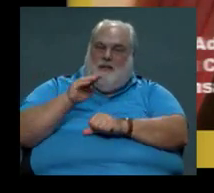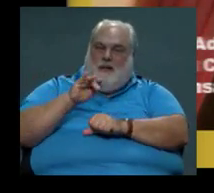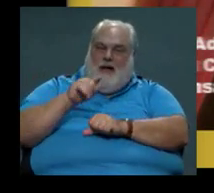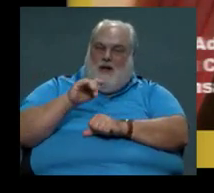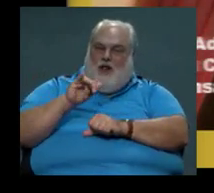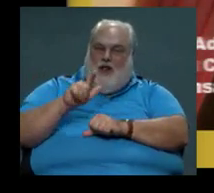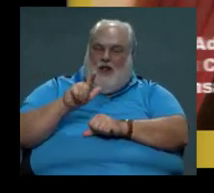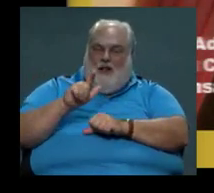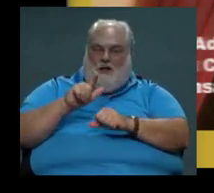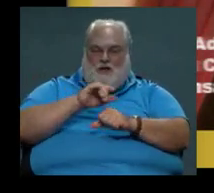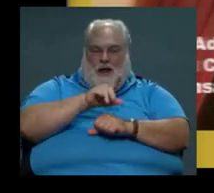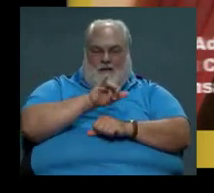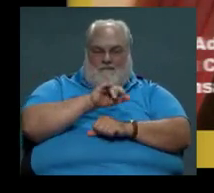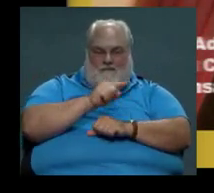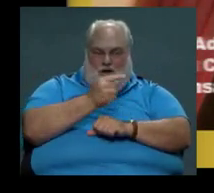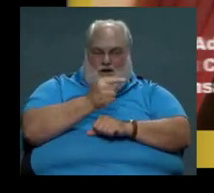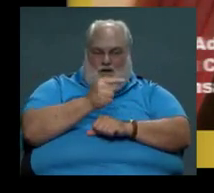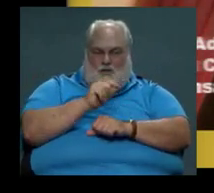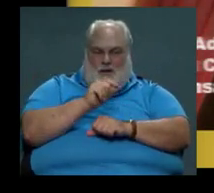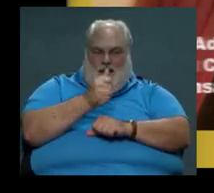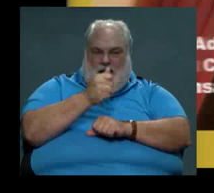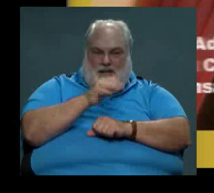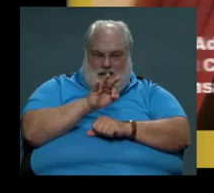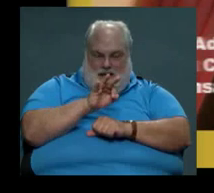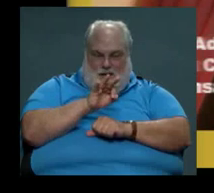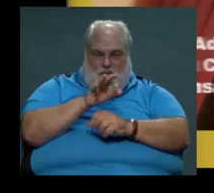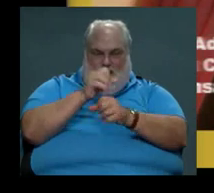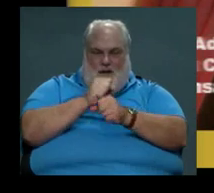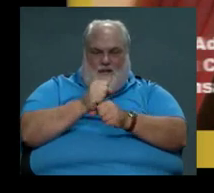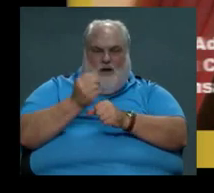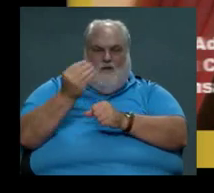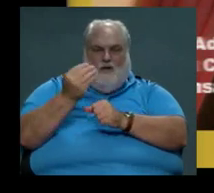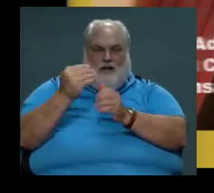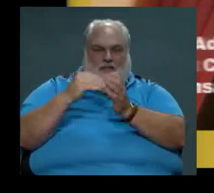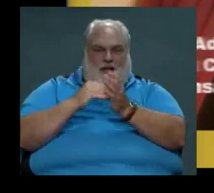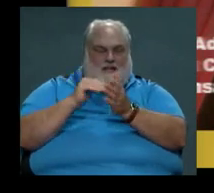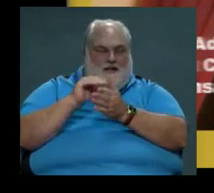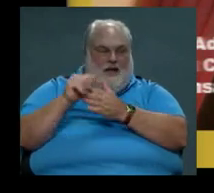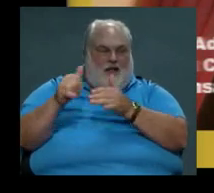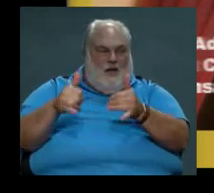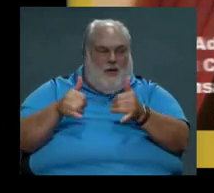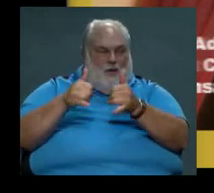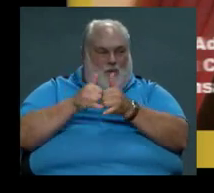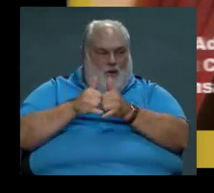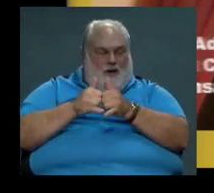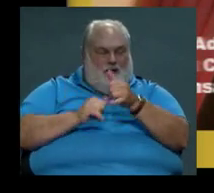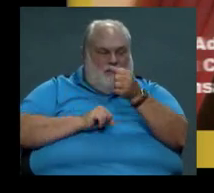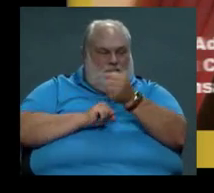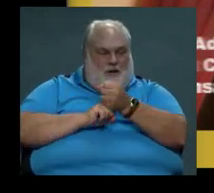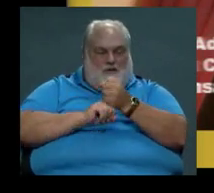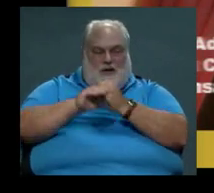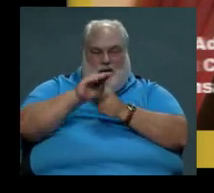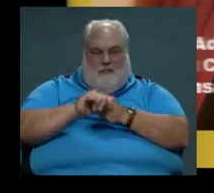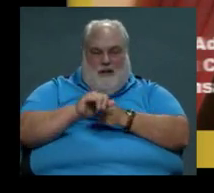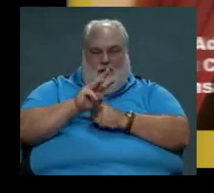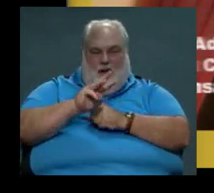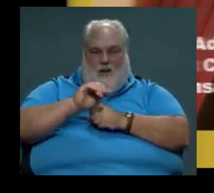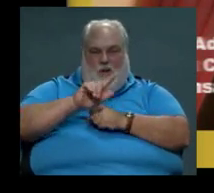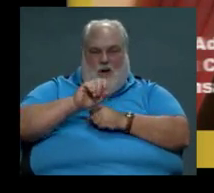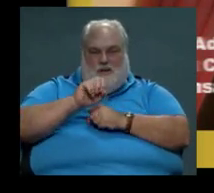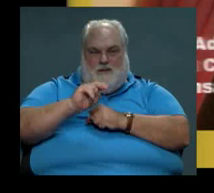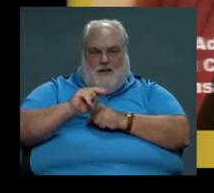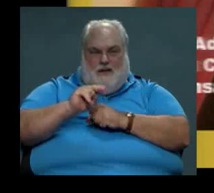1st of 2019, Ms. McAdoo will receive an additional $14,000 award sponsored by the Walton